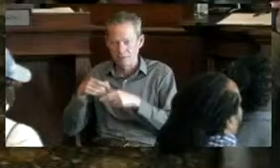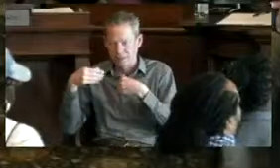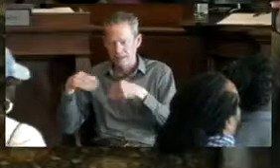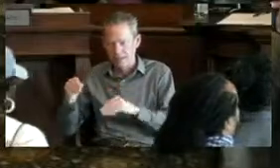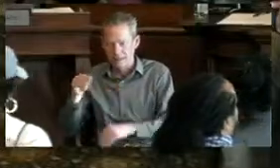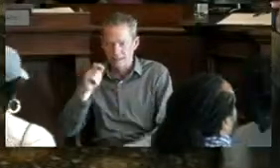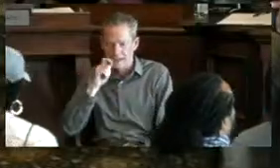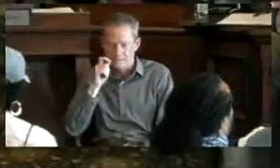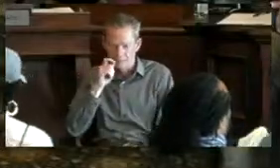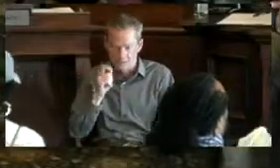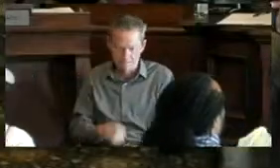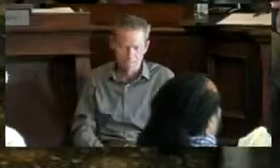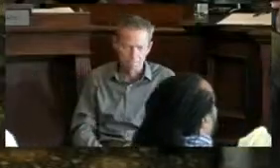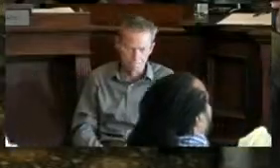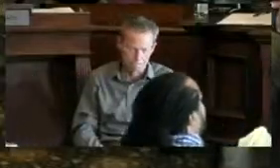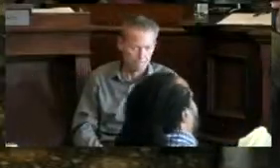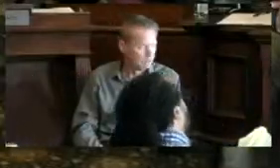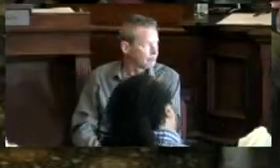cannabis.